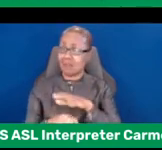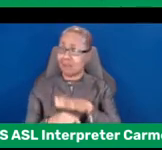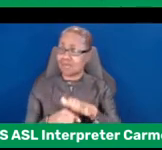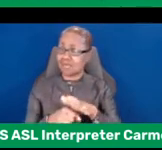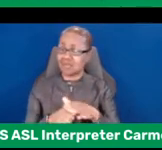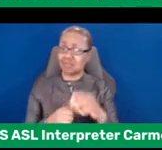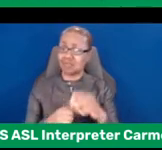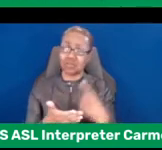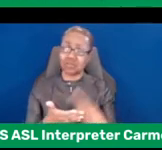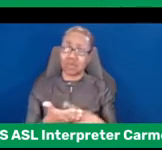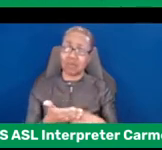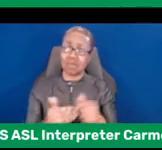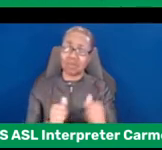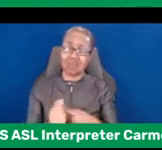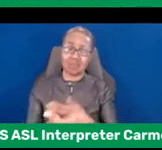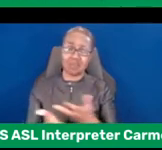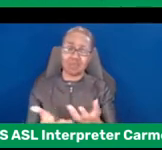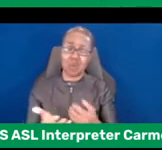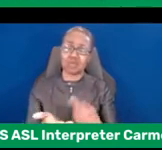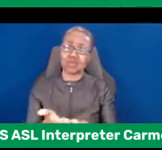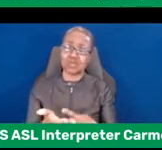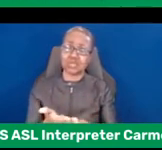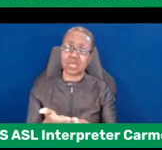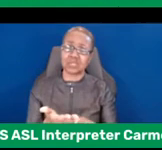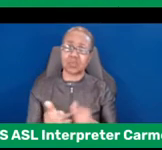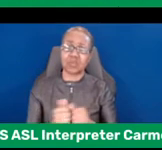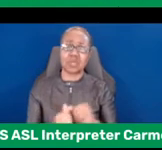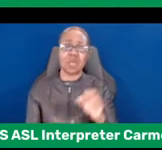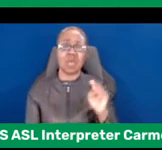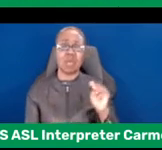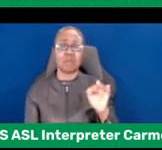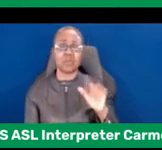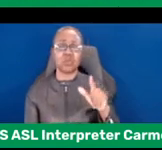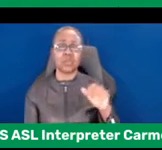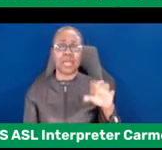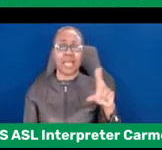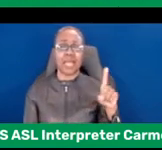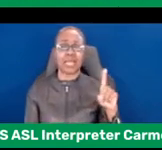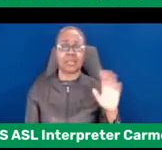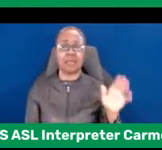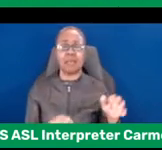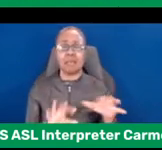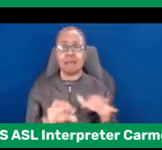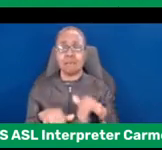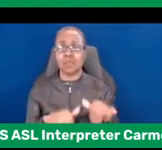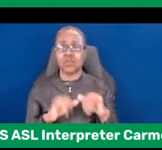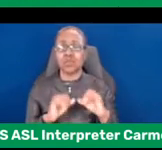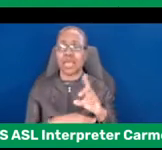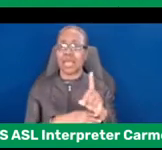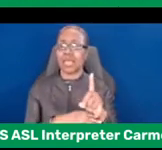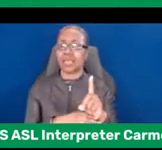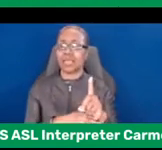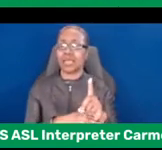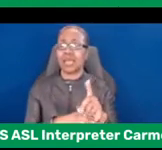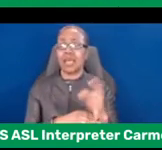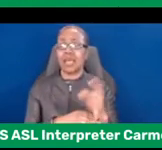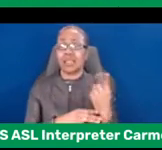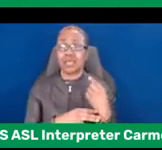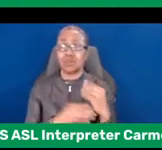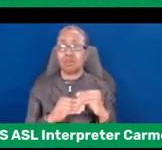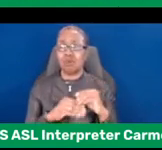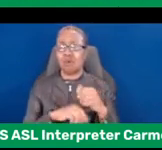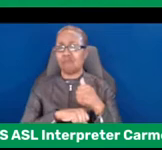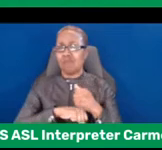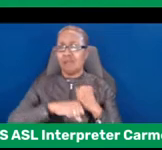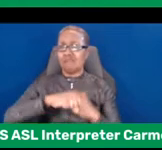about everything we would like to discuss under mutual aid. Last year's session for us was much more foundational. What is mutual